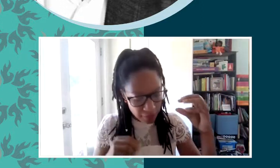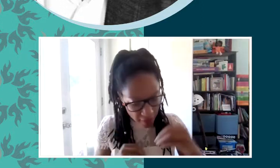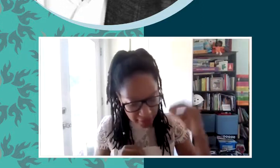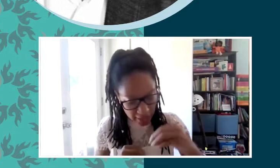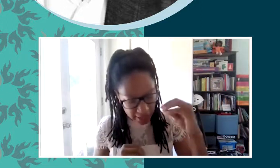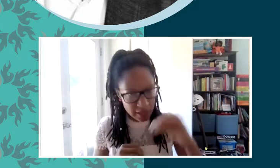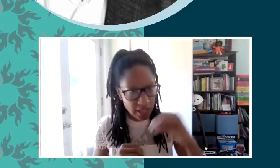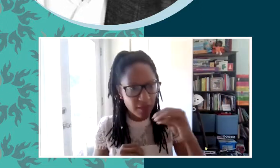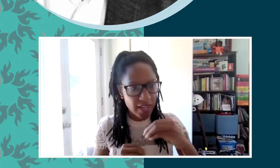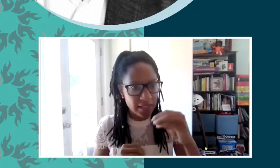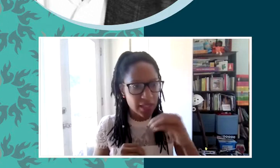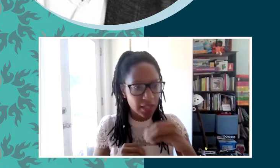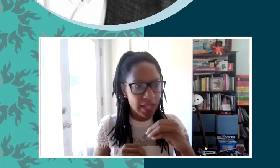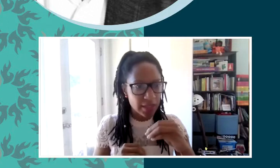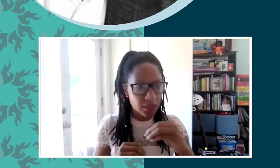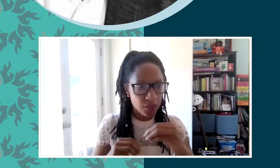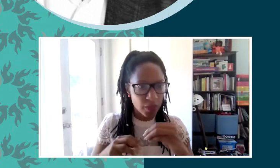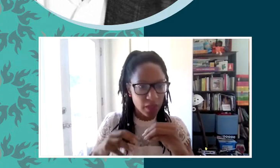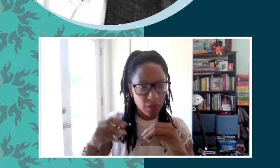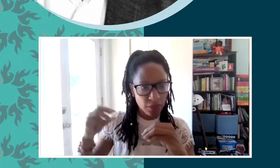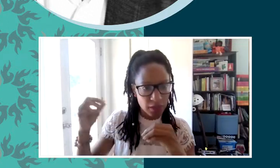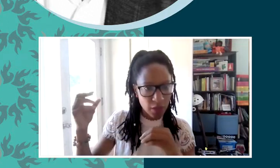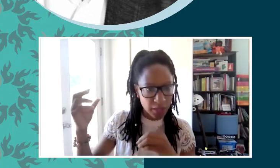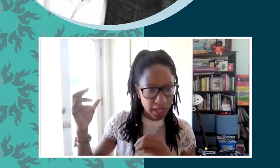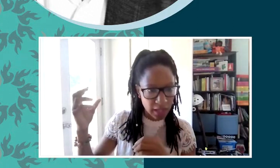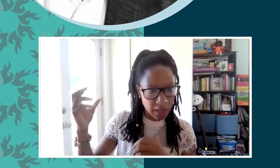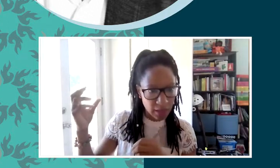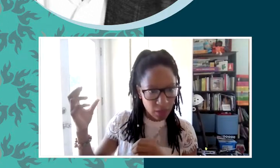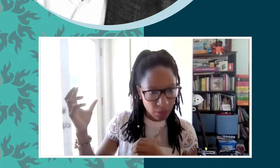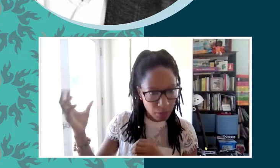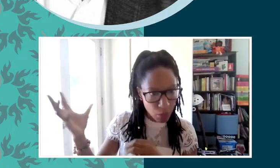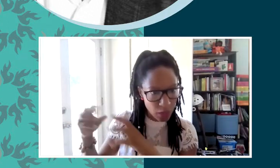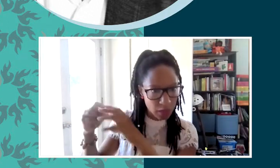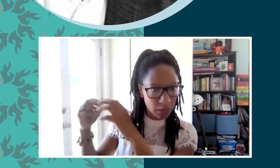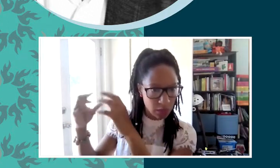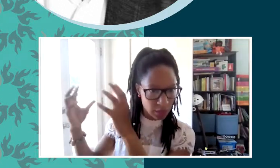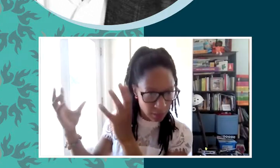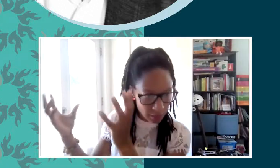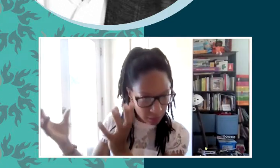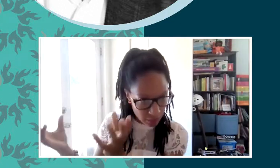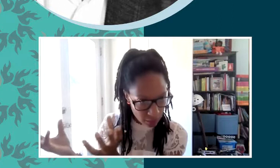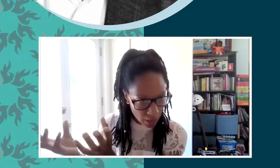time on the front end invested in this would result in more